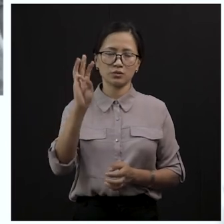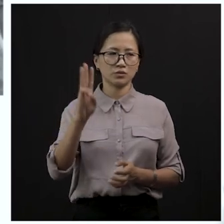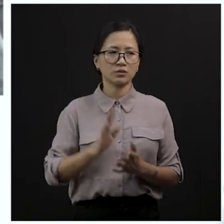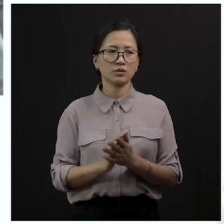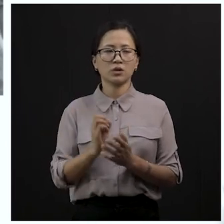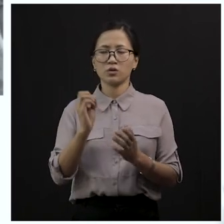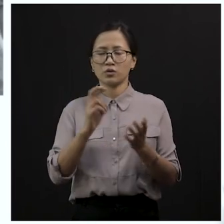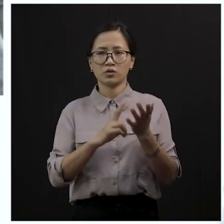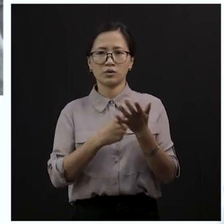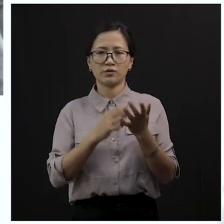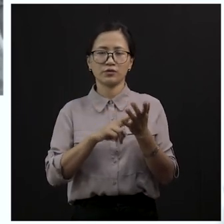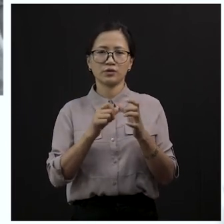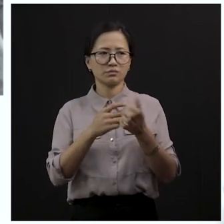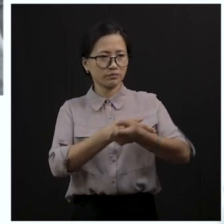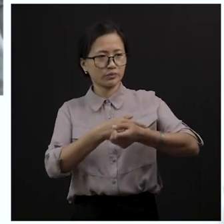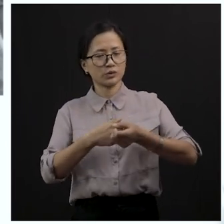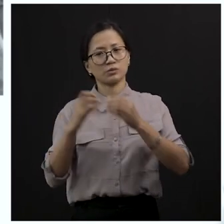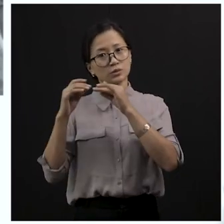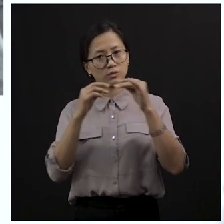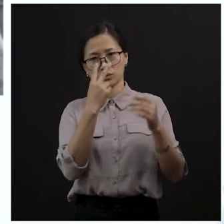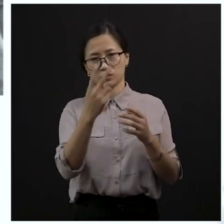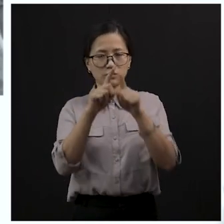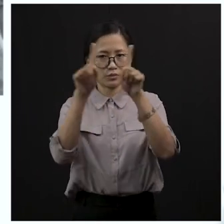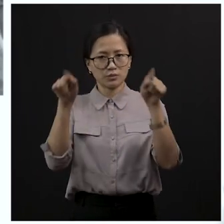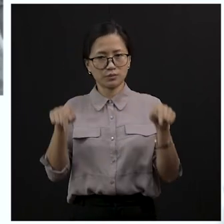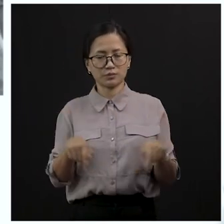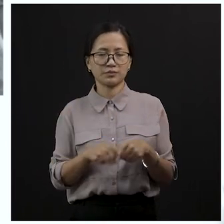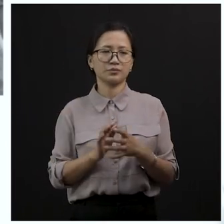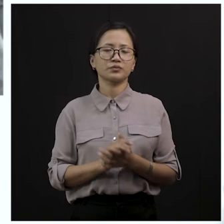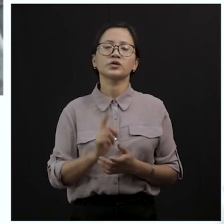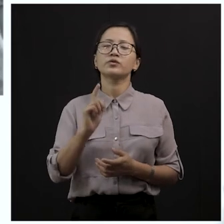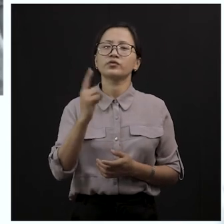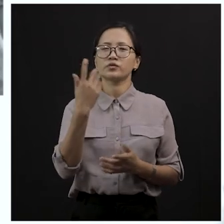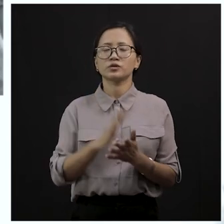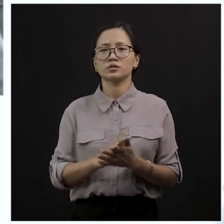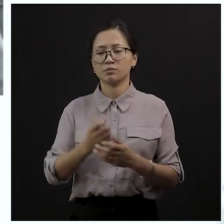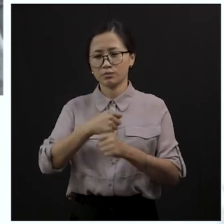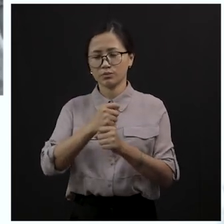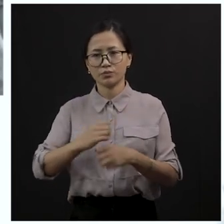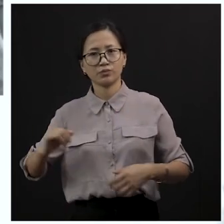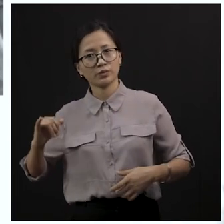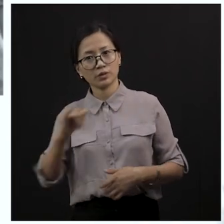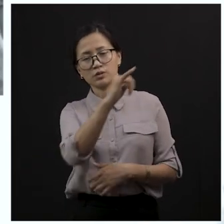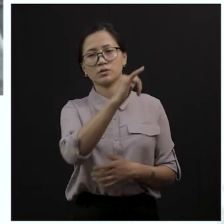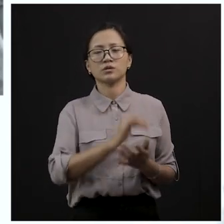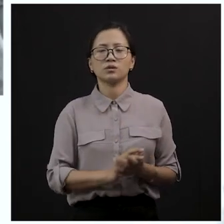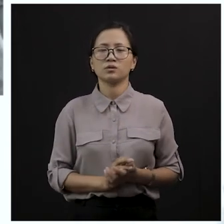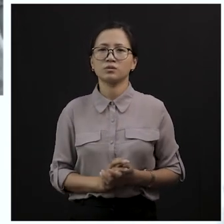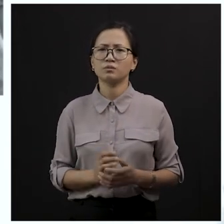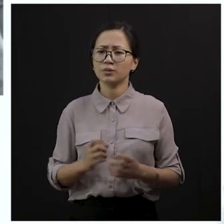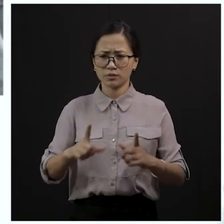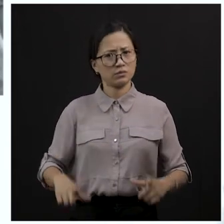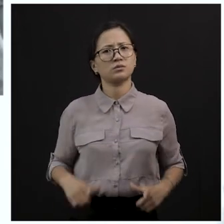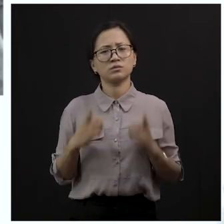These two are the person who first made airplane, okay? They made our life easier, right?